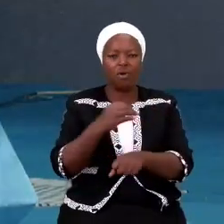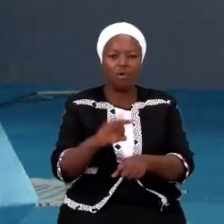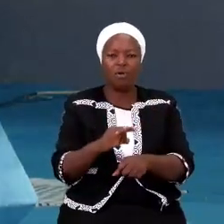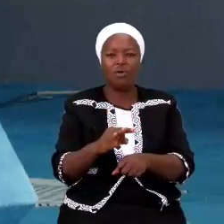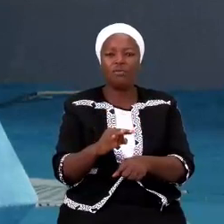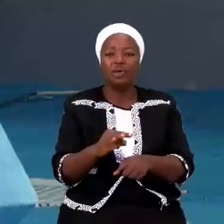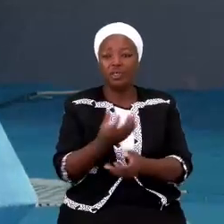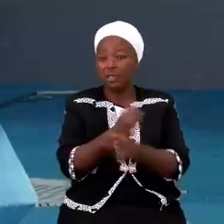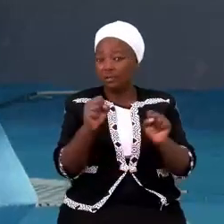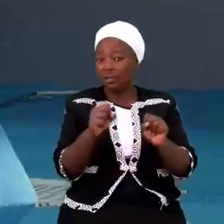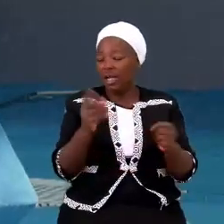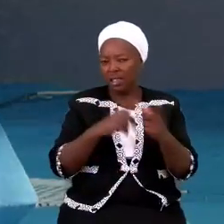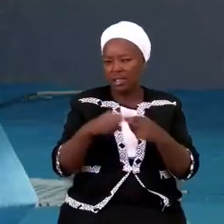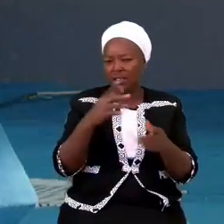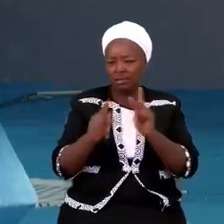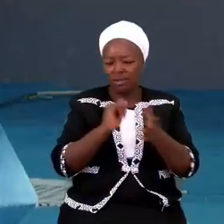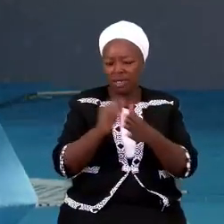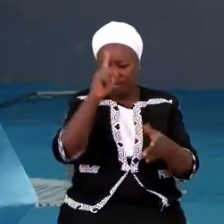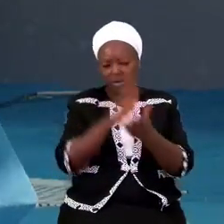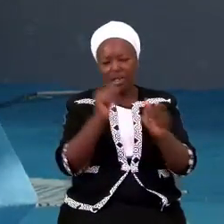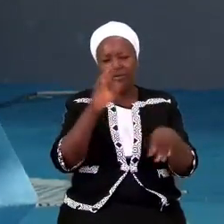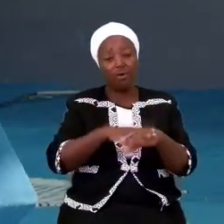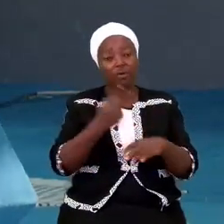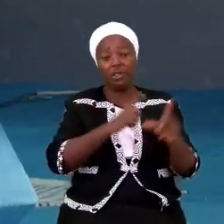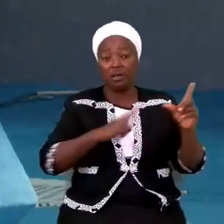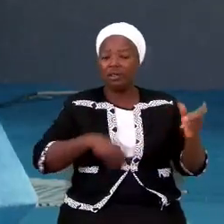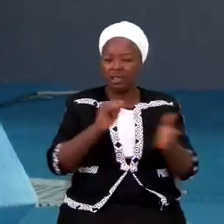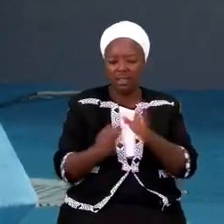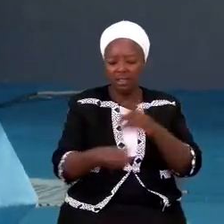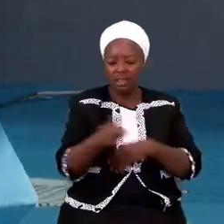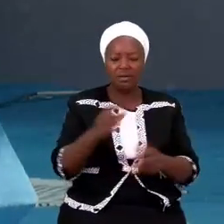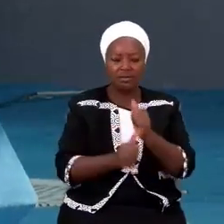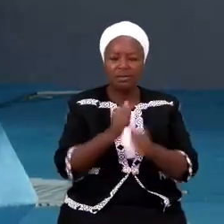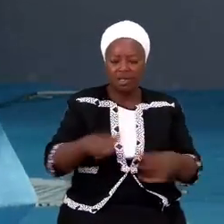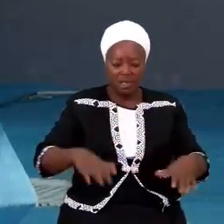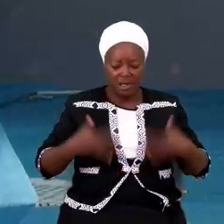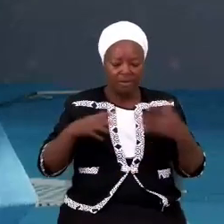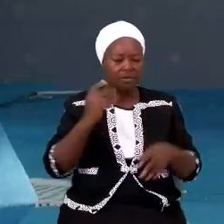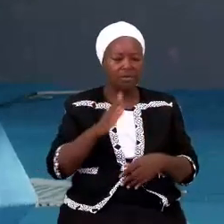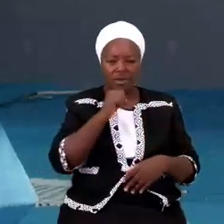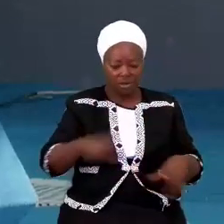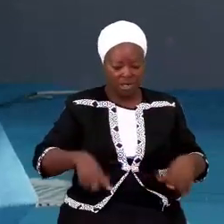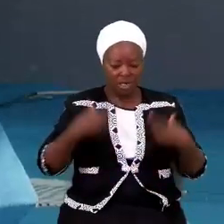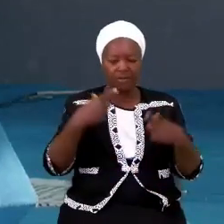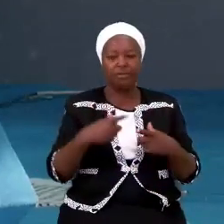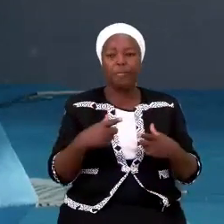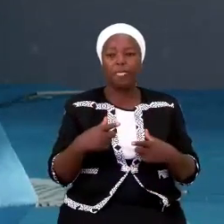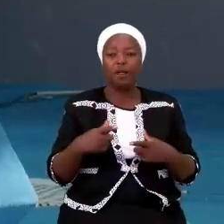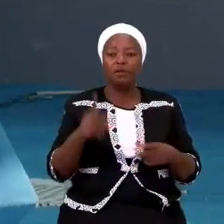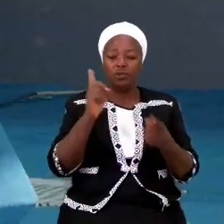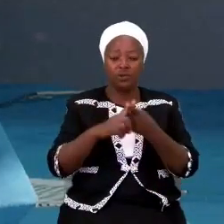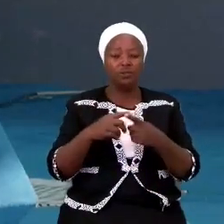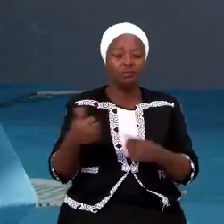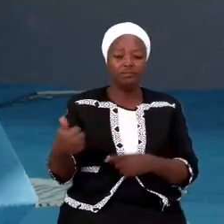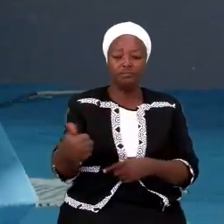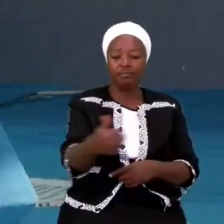not live unto themselves, but unto him which died for them and